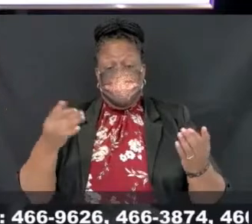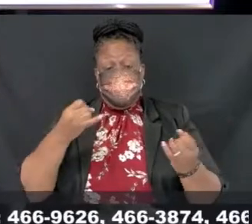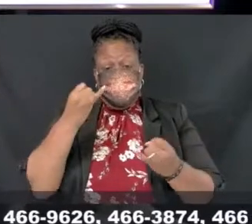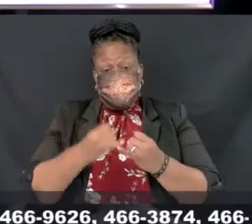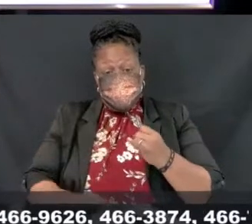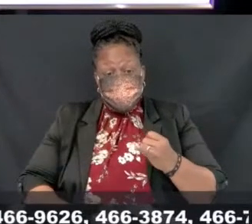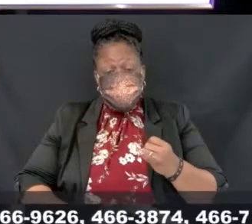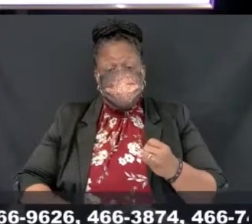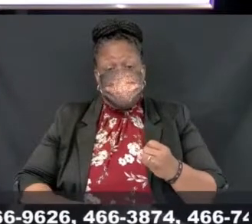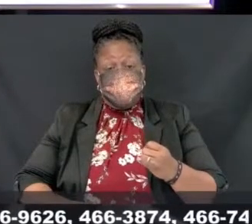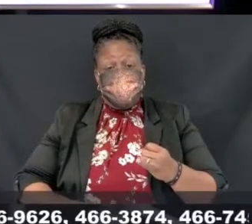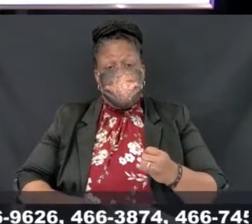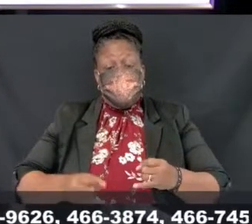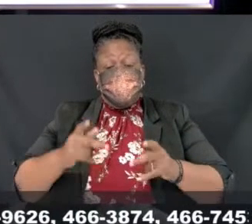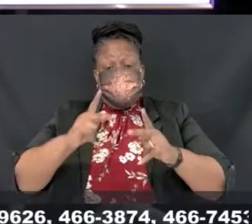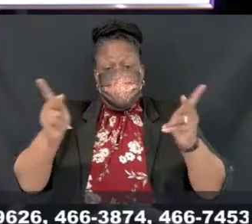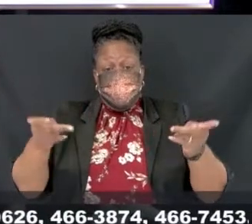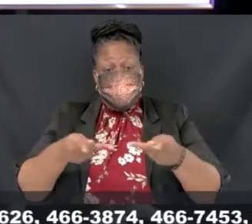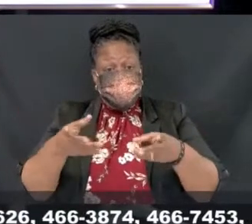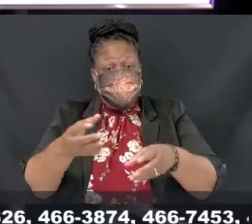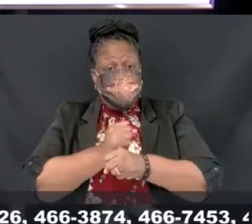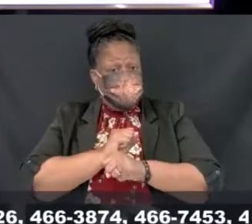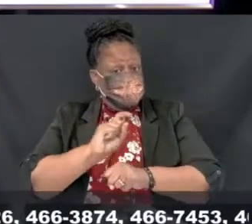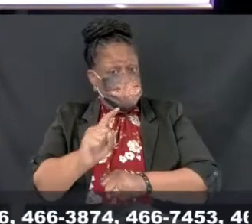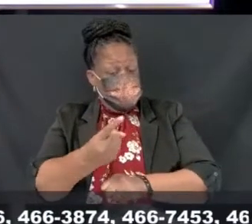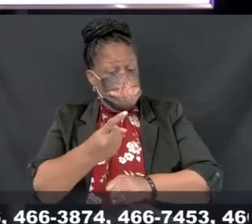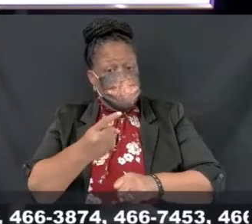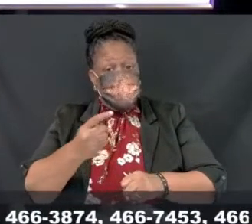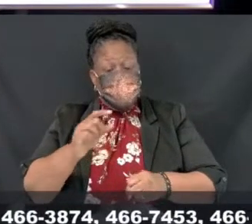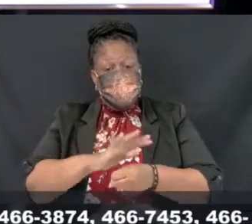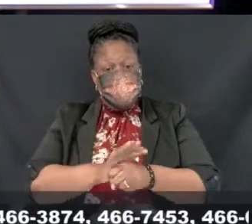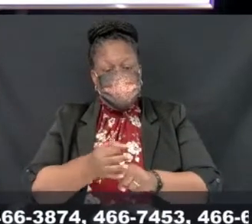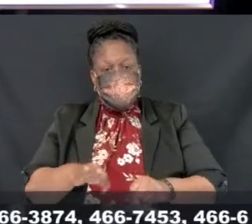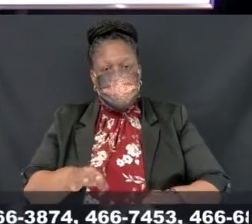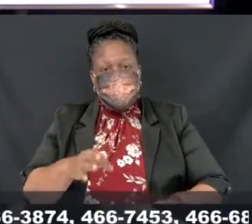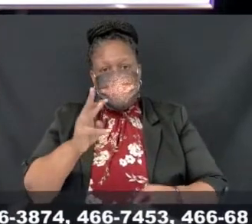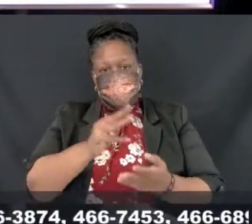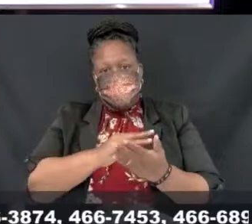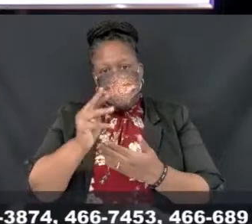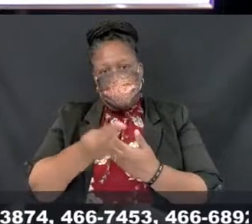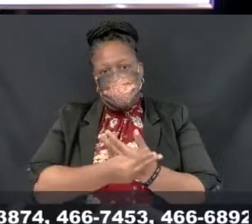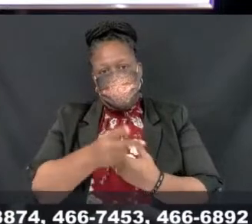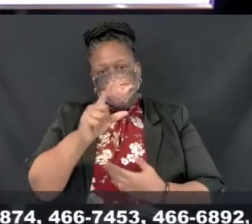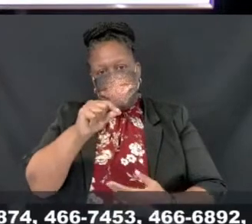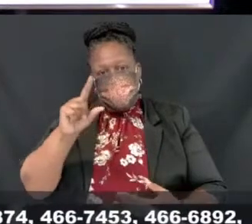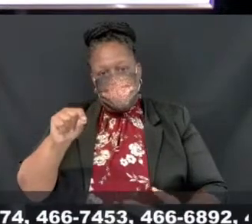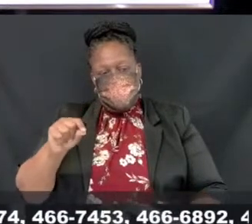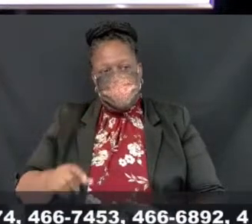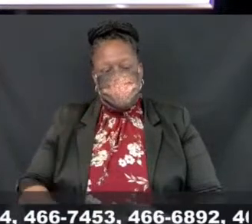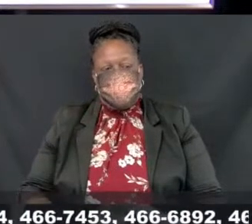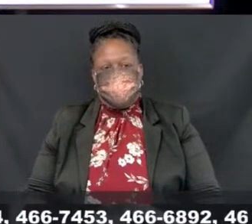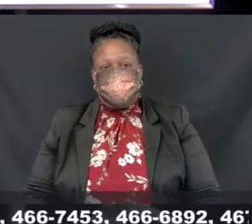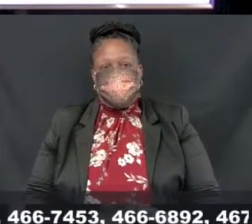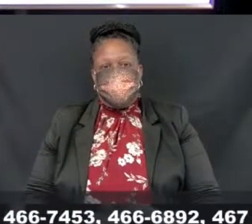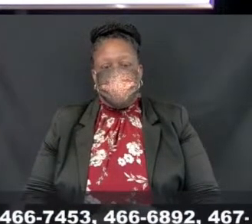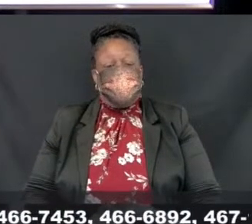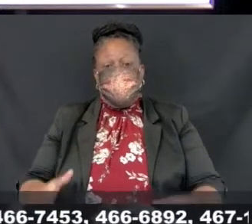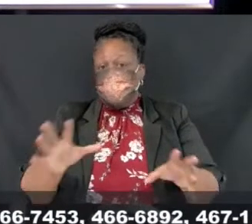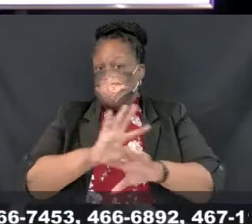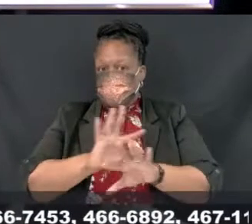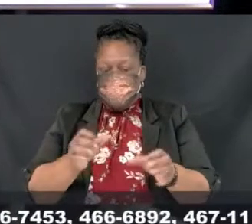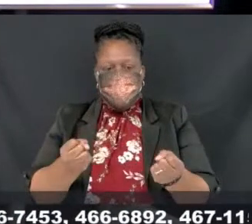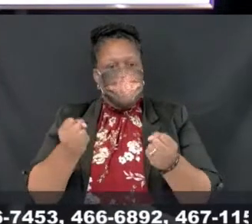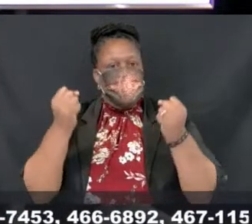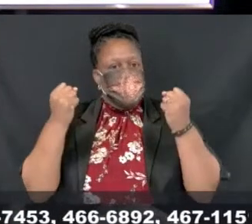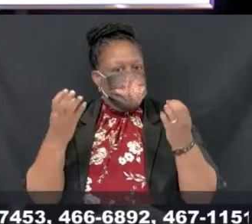the 24th, 2020. 2, that once the virus arrived, our aim was to limit hospitalizations and